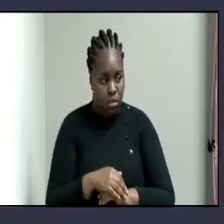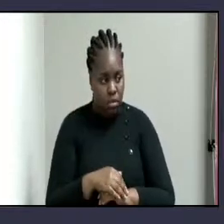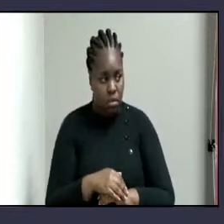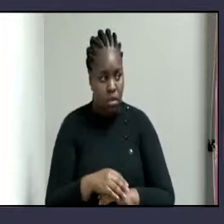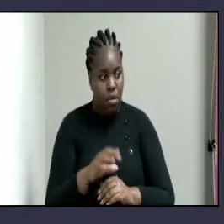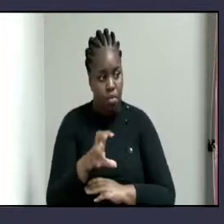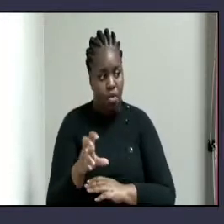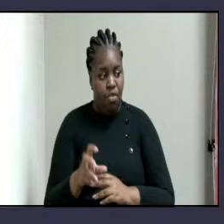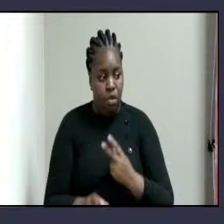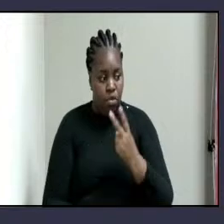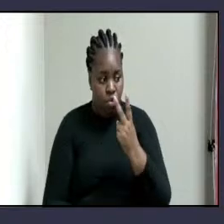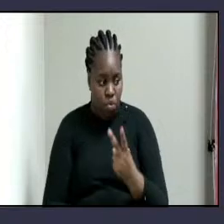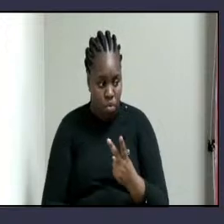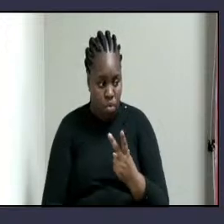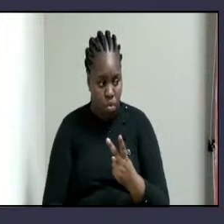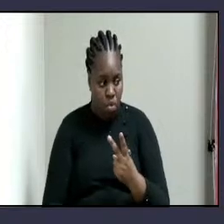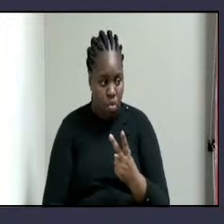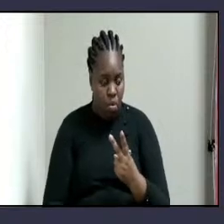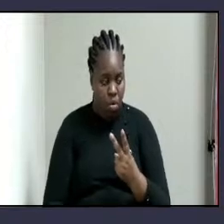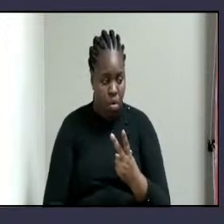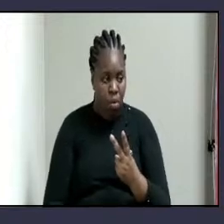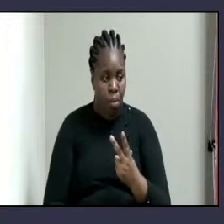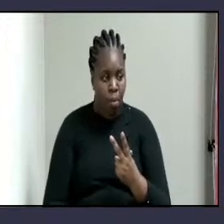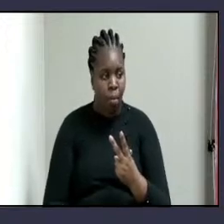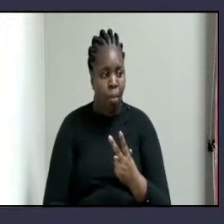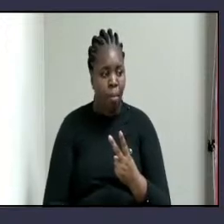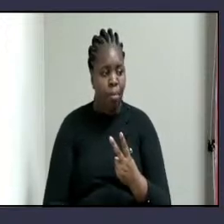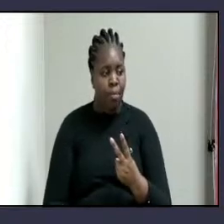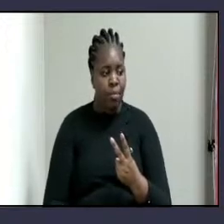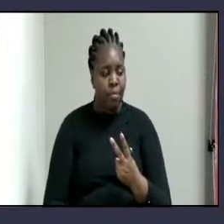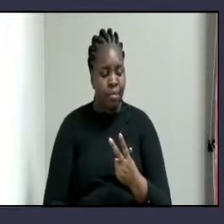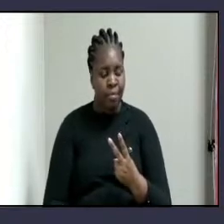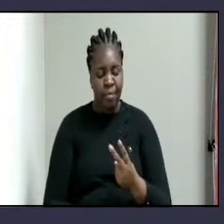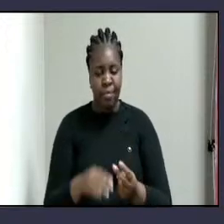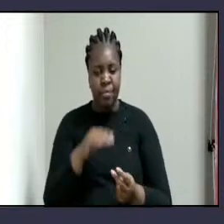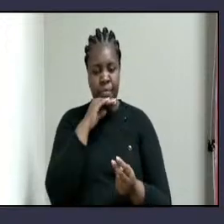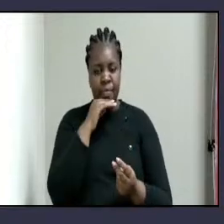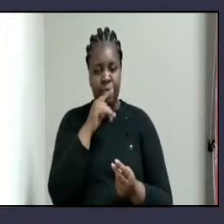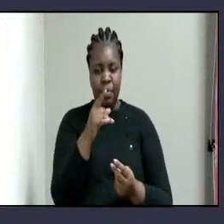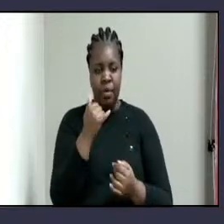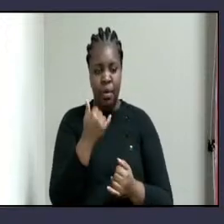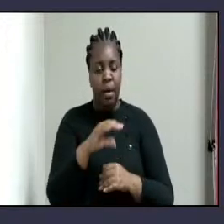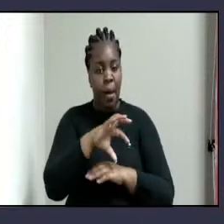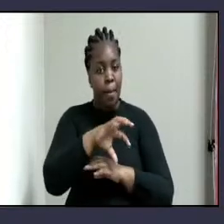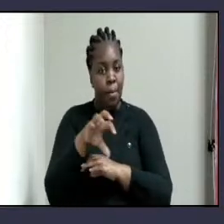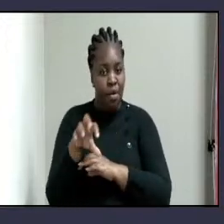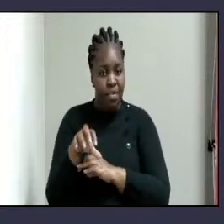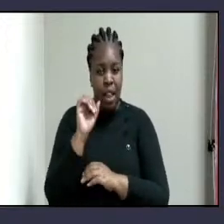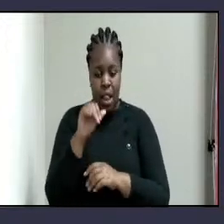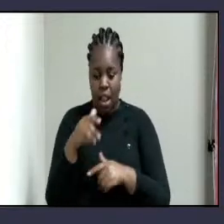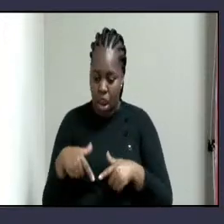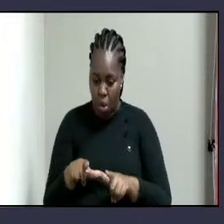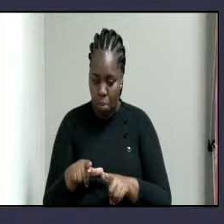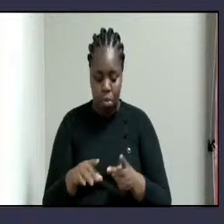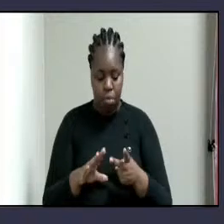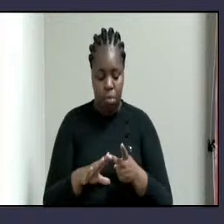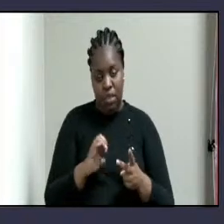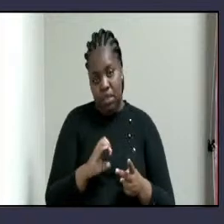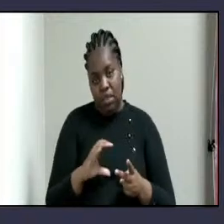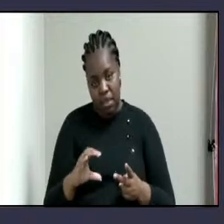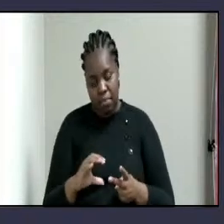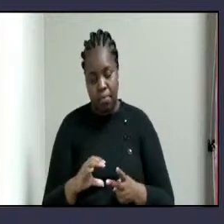2 provinces, are food insecure. That is us here in the province, and of course, the Limpopo province.